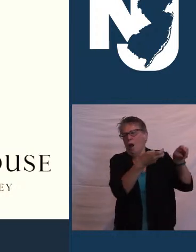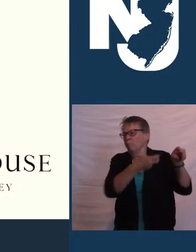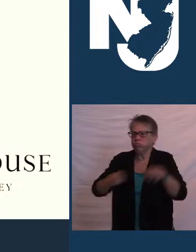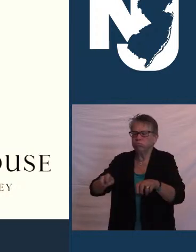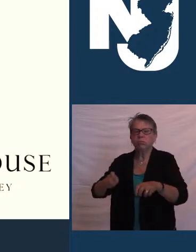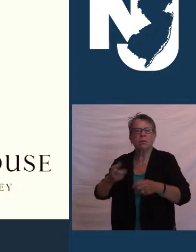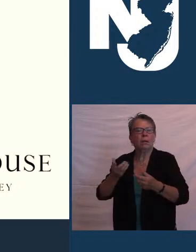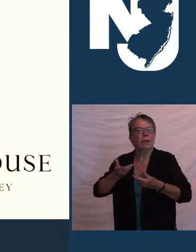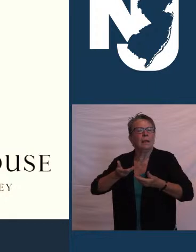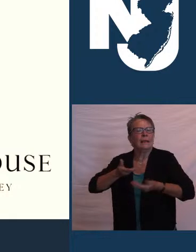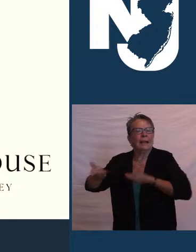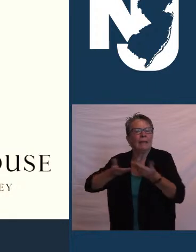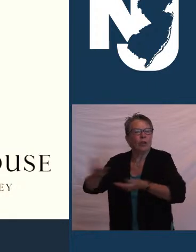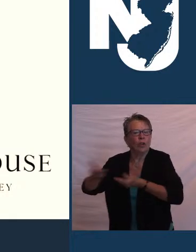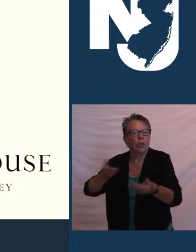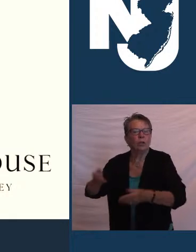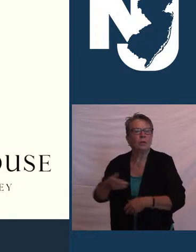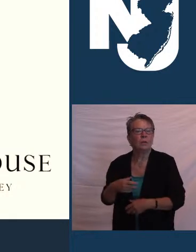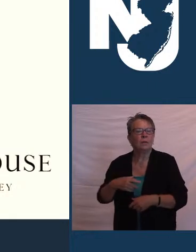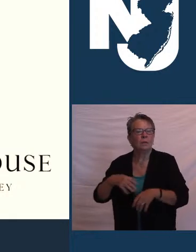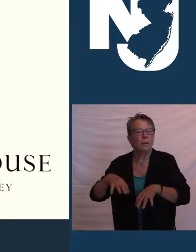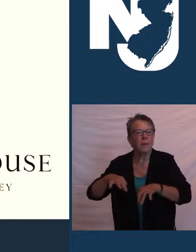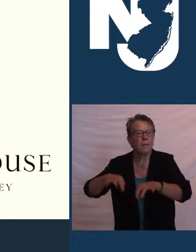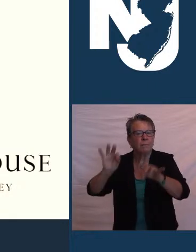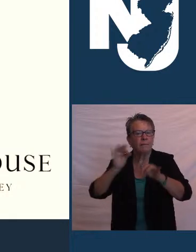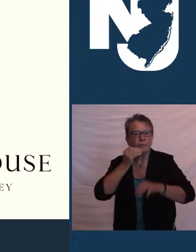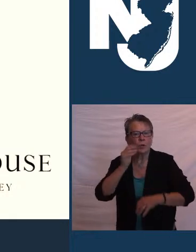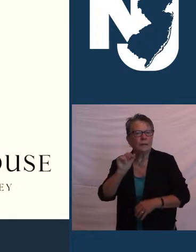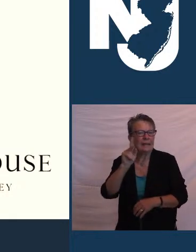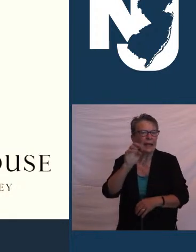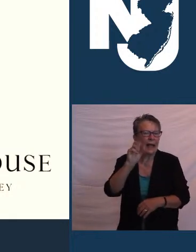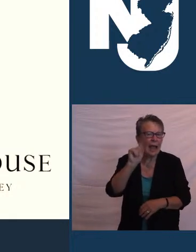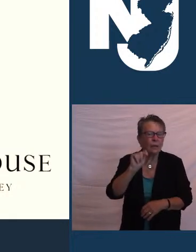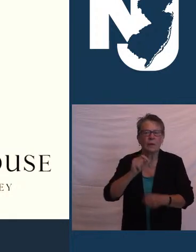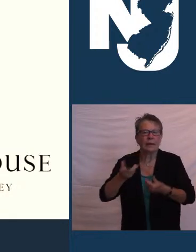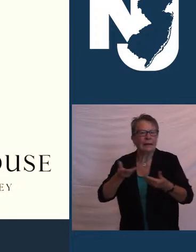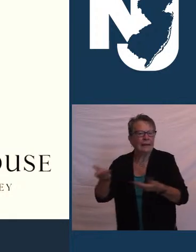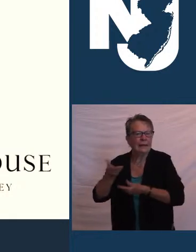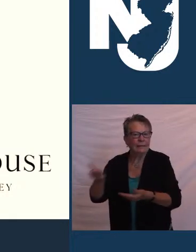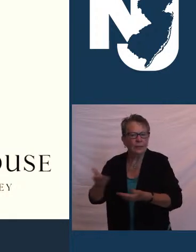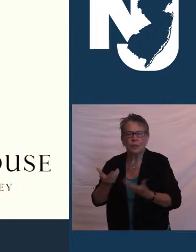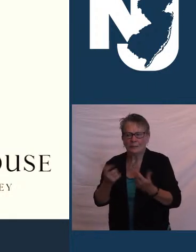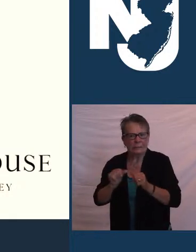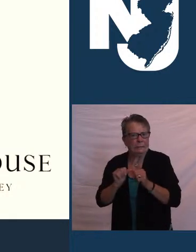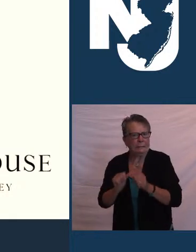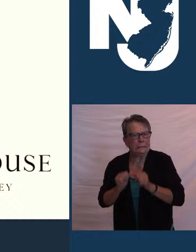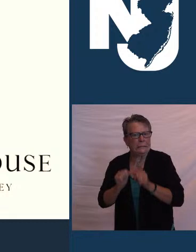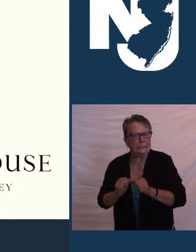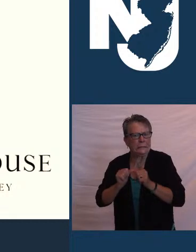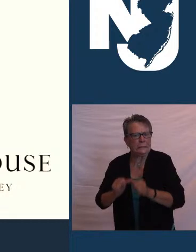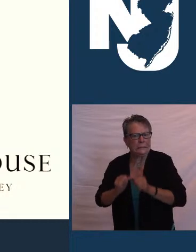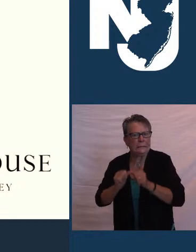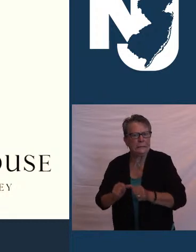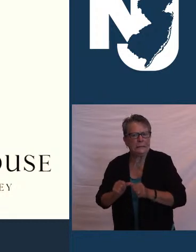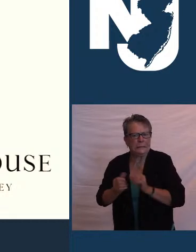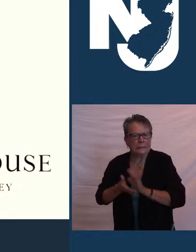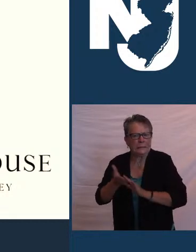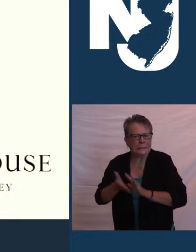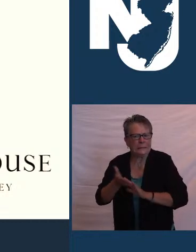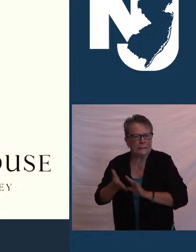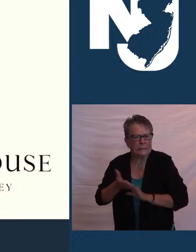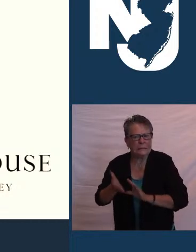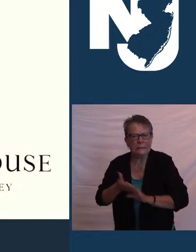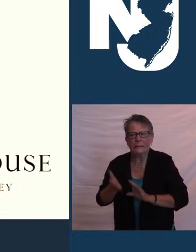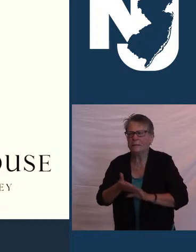meals in homes hit hard by the pandemic, and they partnered with the Princeton nonprofit Share My Meals to fight food